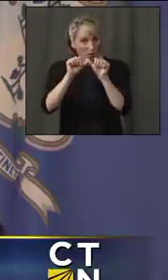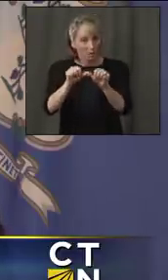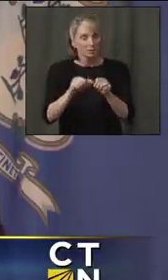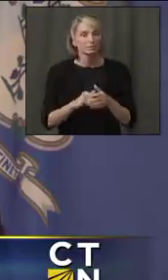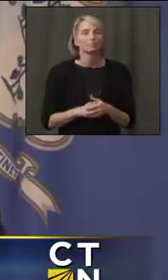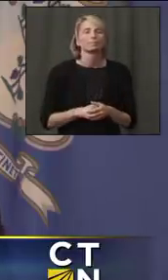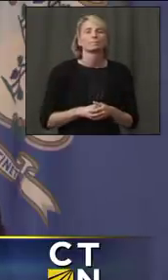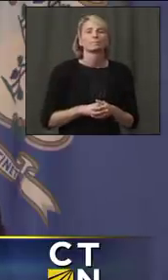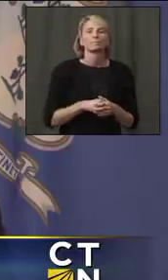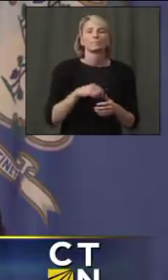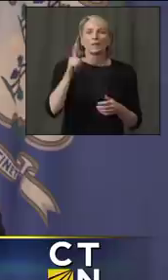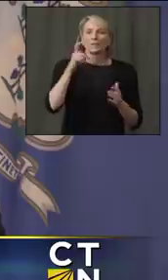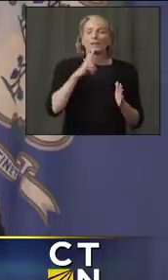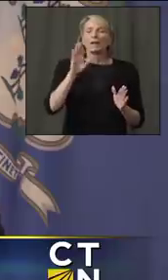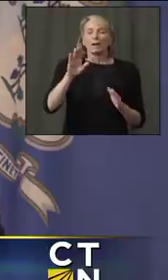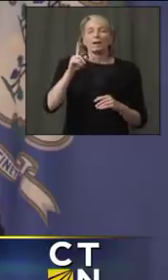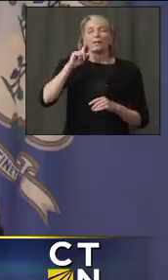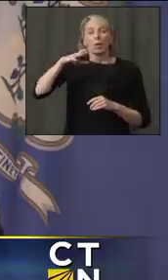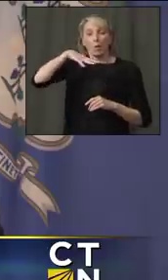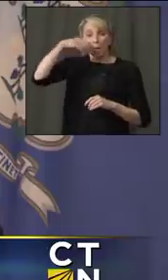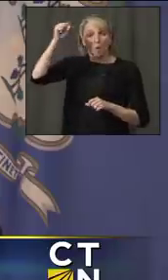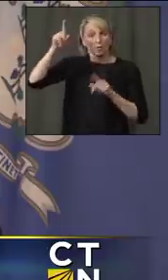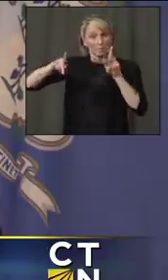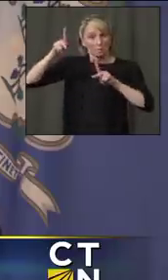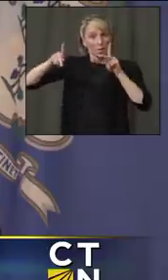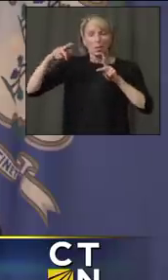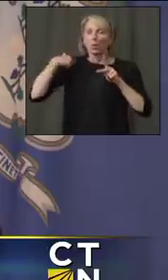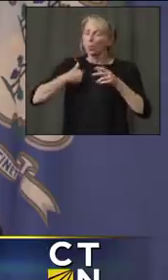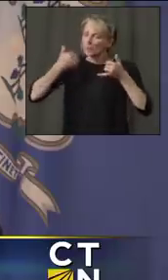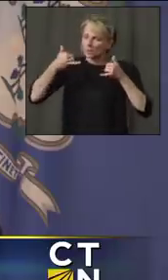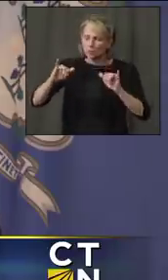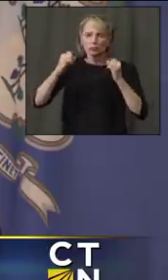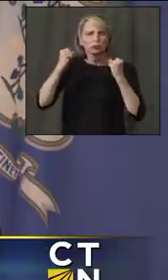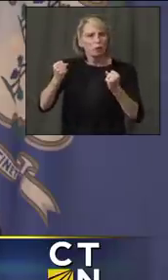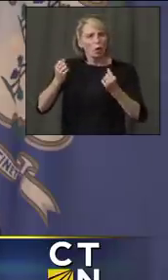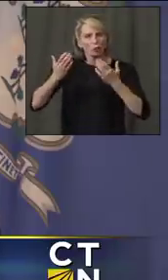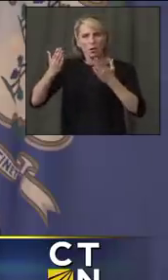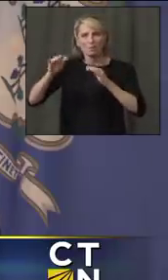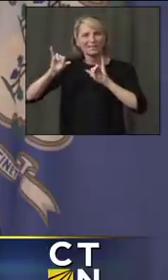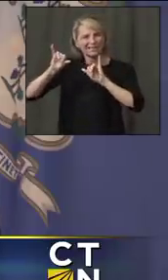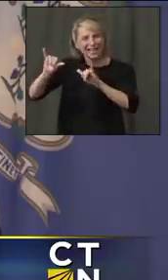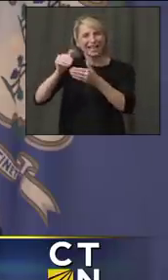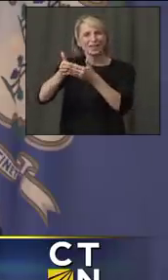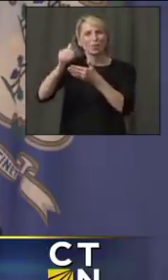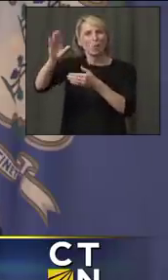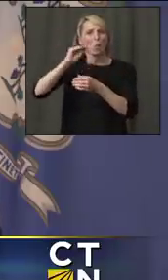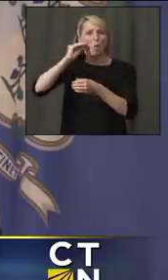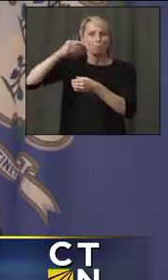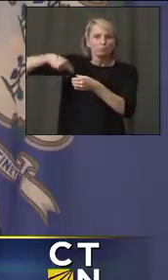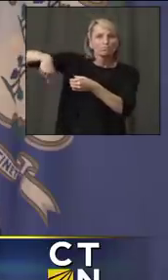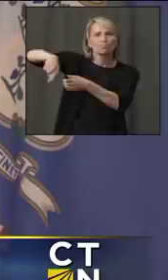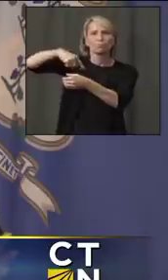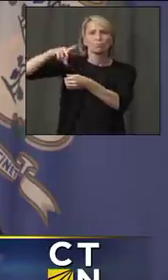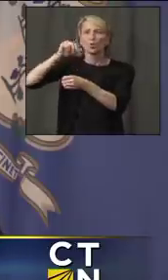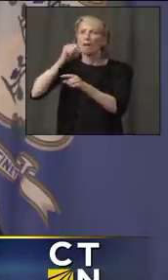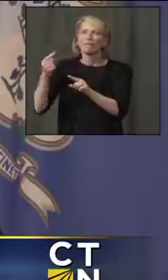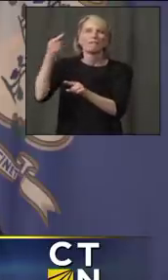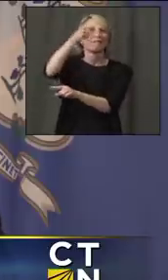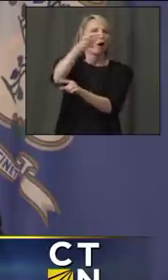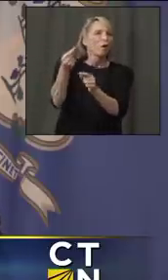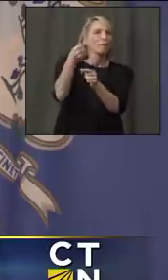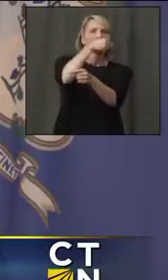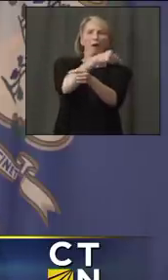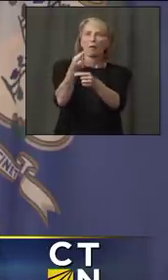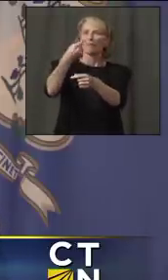older folks, I think we're going to still maintain a strong recommendation that you stay close to home. We're seeing around the